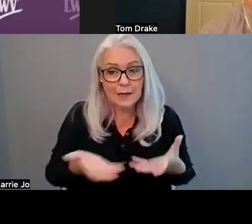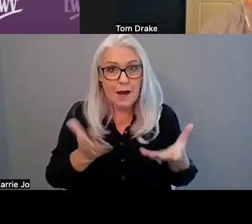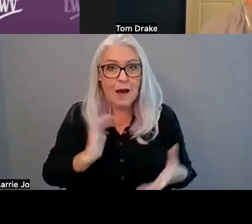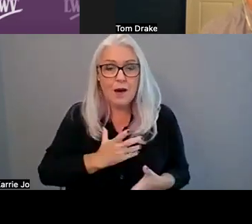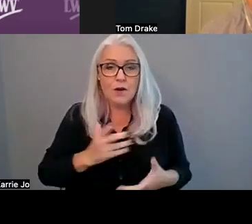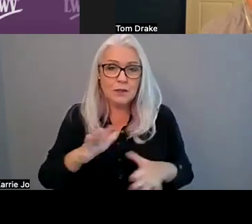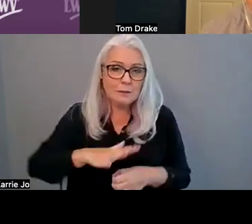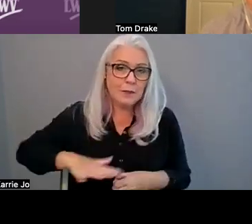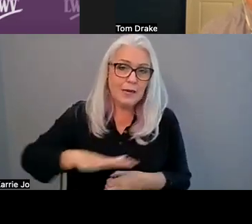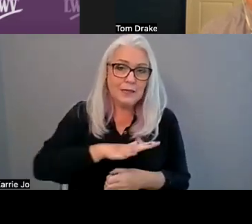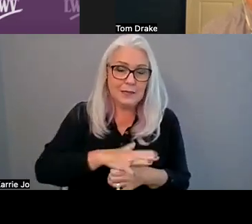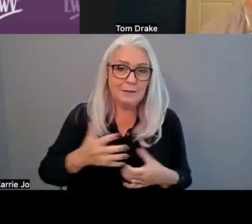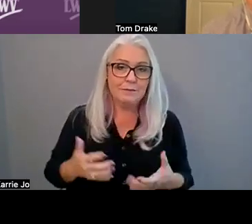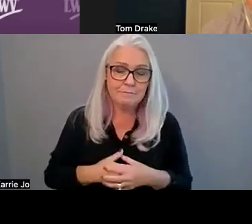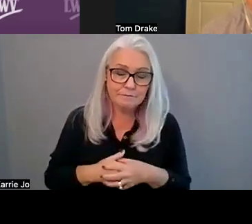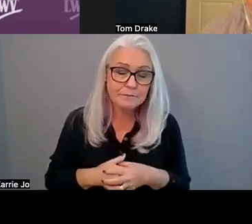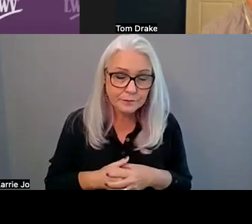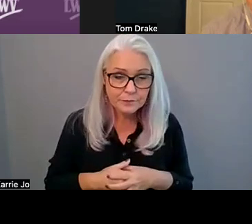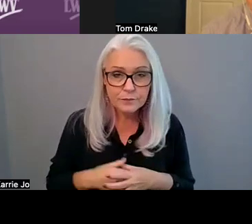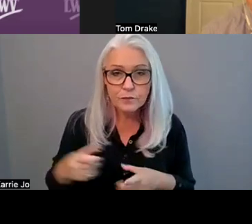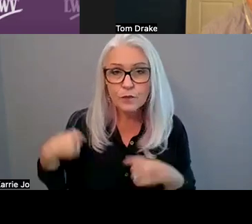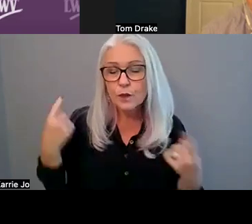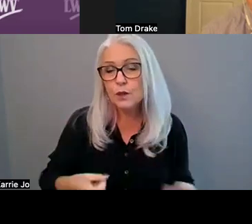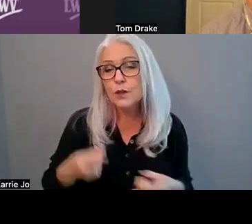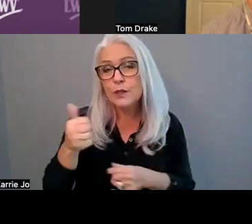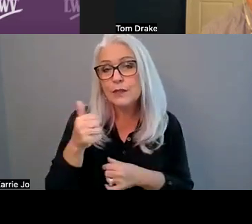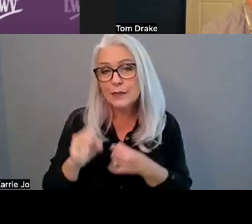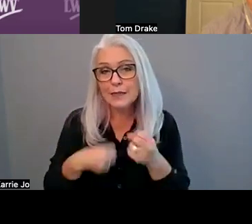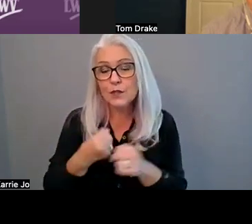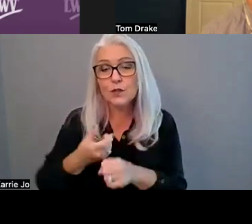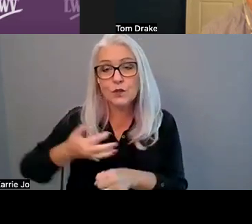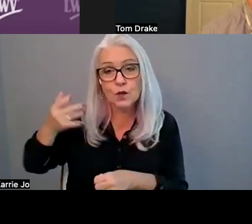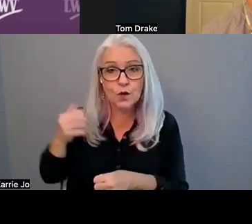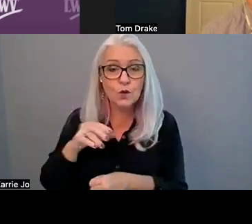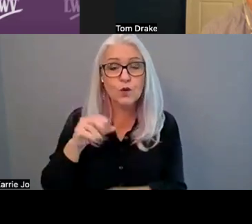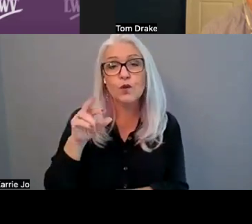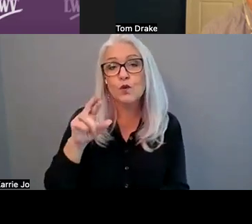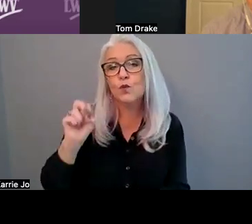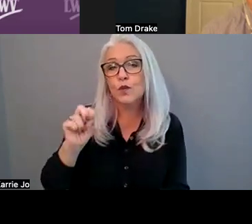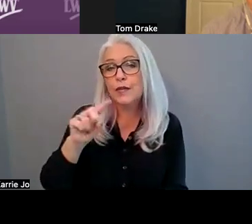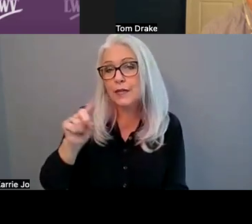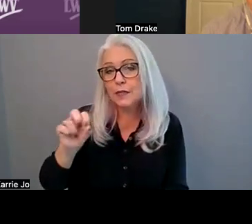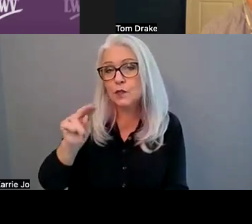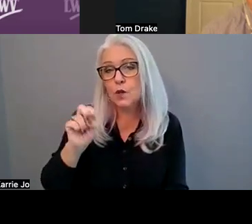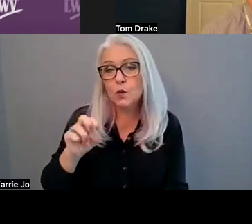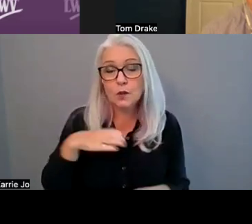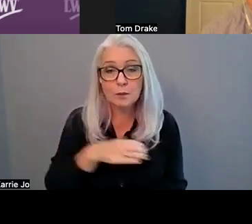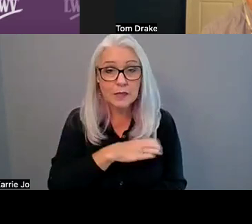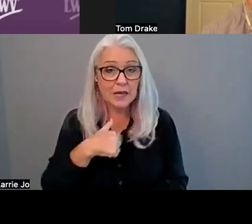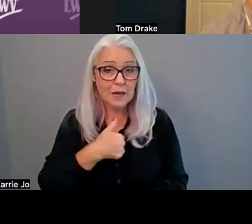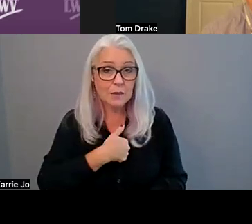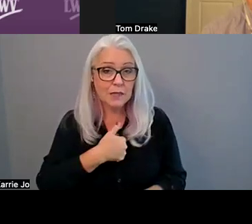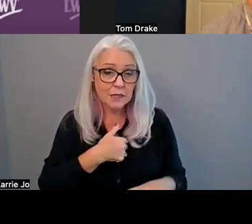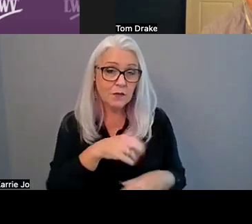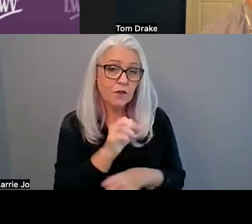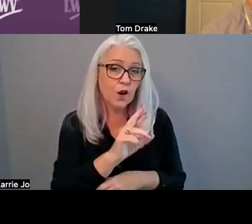in this. Nearly a decade ago, I joined the Waterfront Rezoning Committee, not because I wanted to run for office, but because, as an architect and